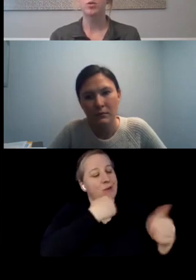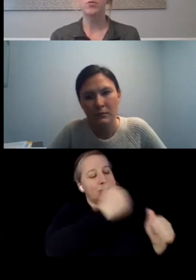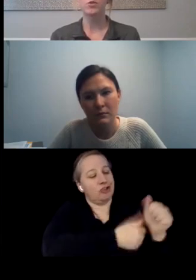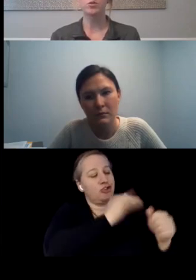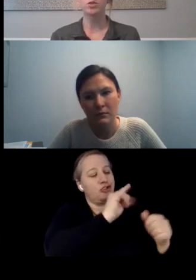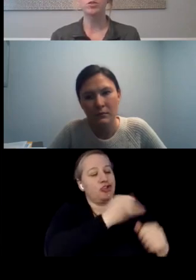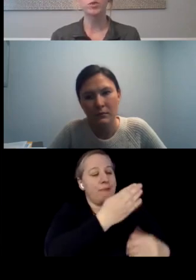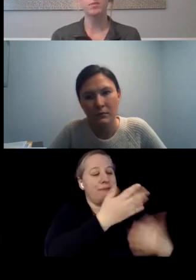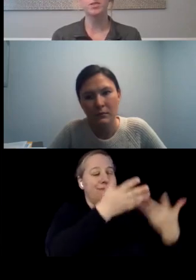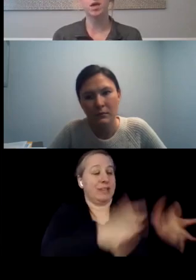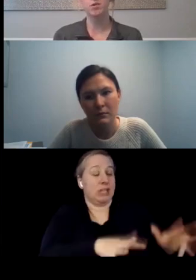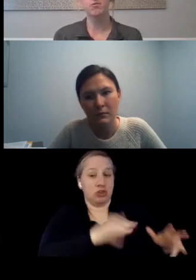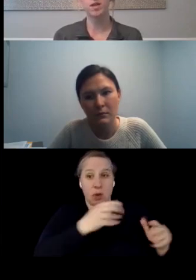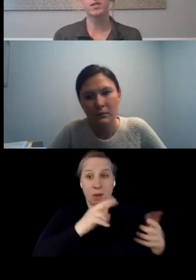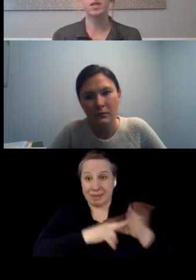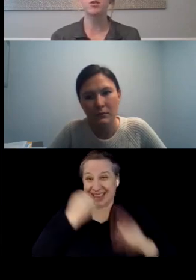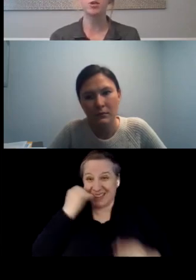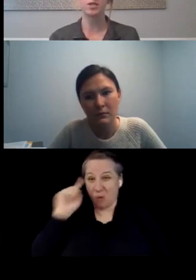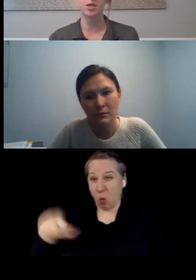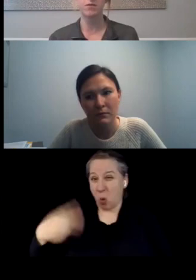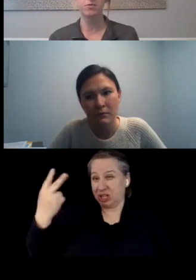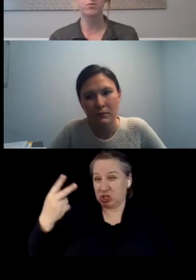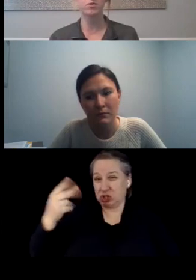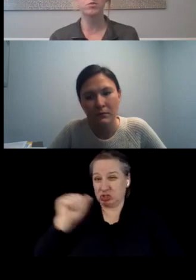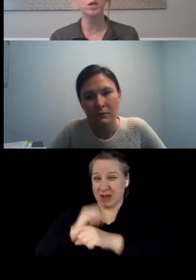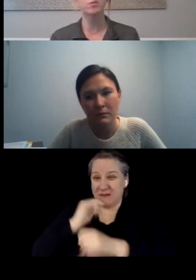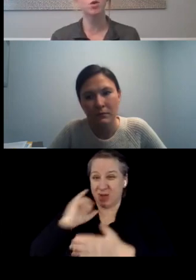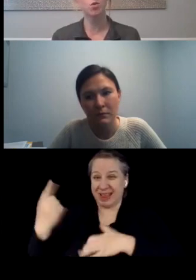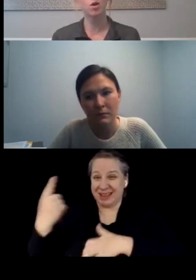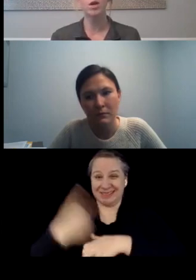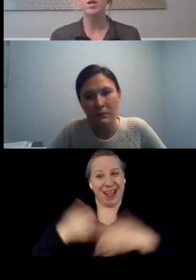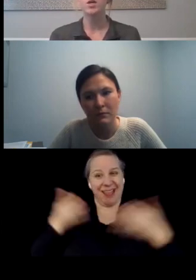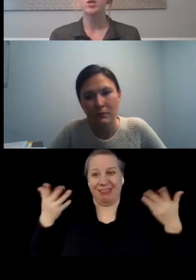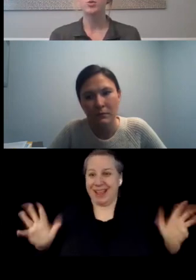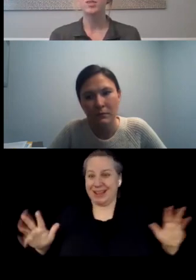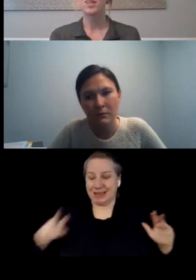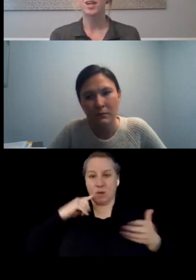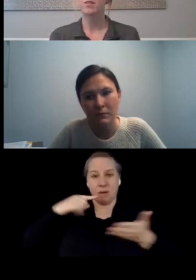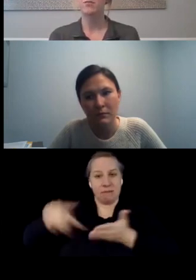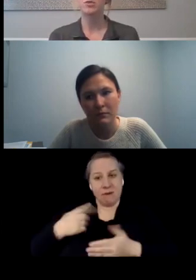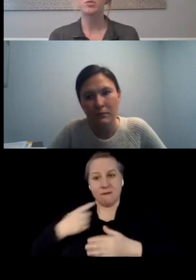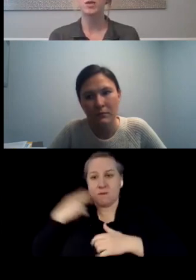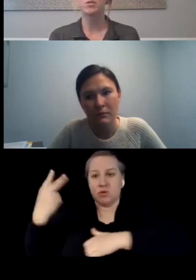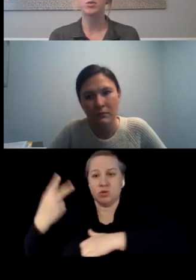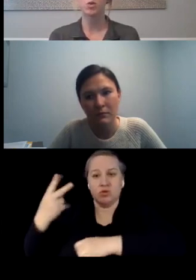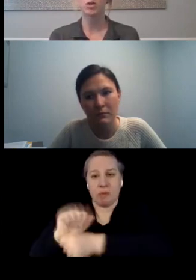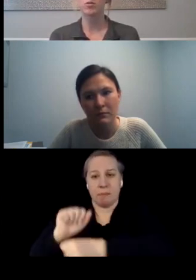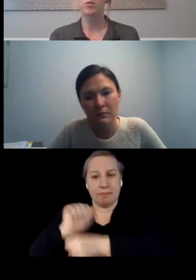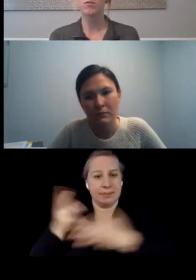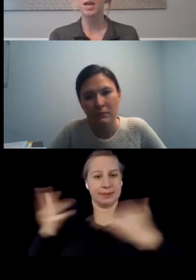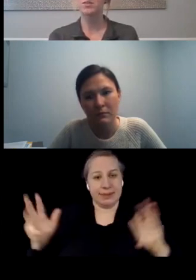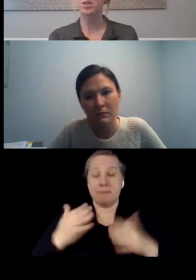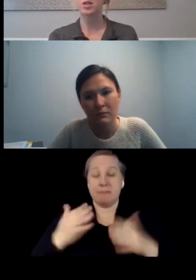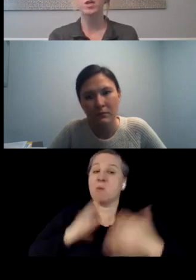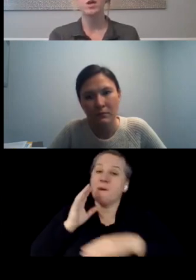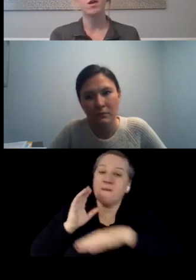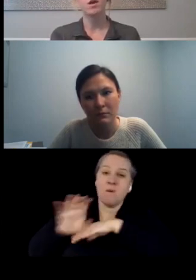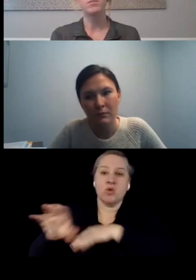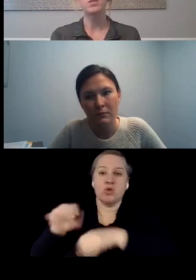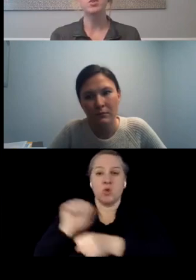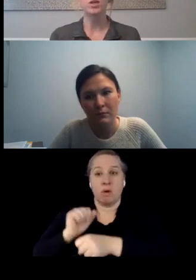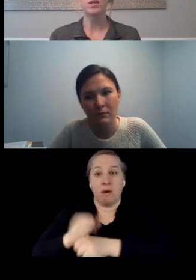So, if there's only 2 jobs that come in for that day, you're getting paid for those 2 jobs. Or, it's going to kind of force you maybe to work